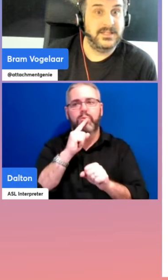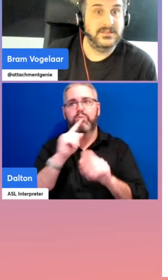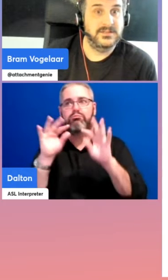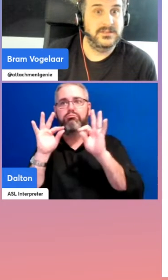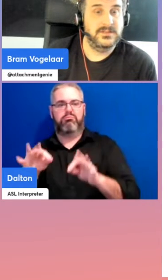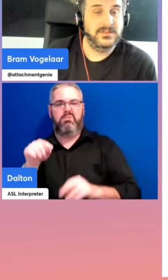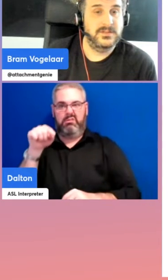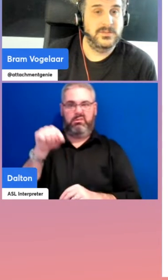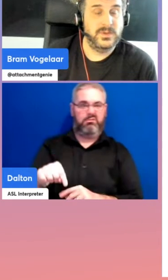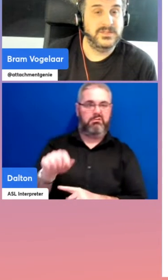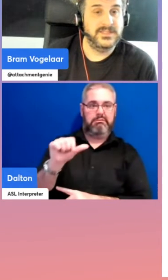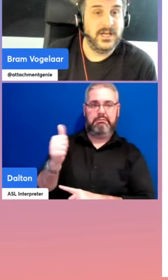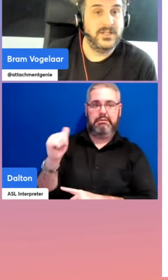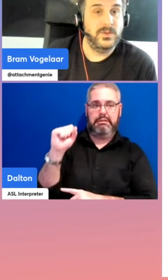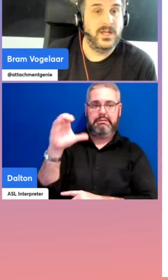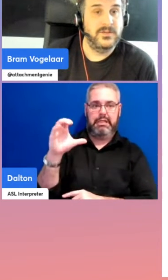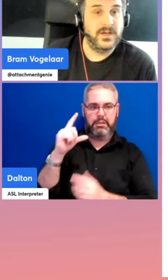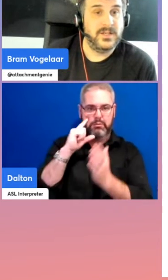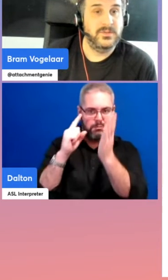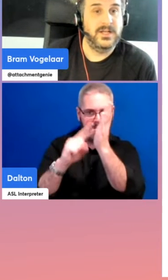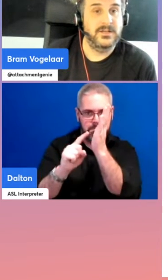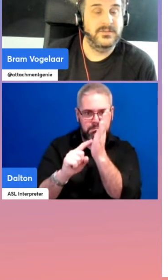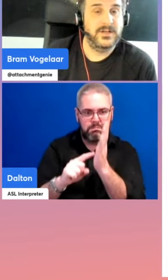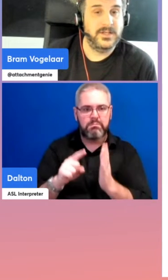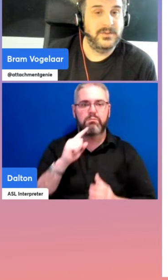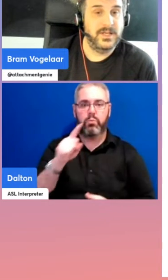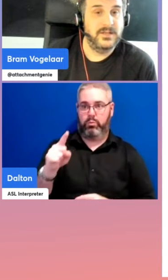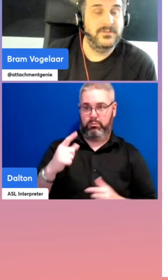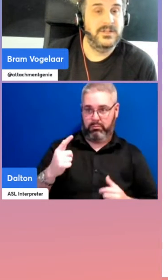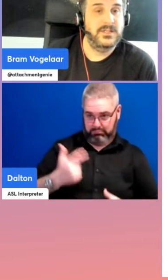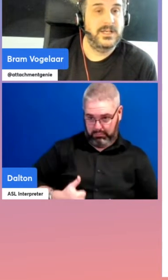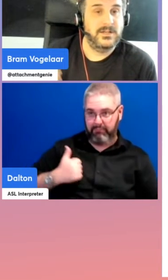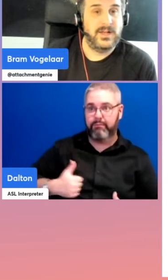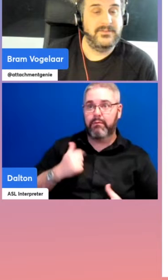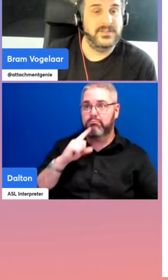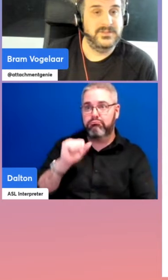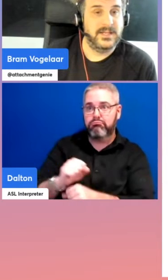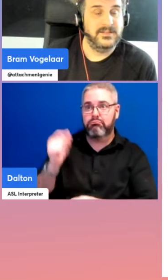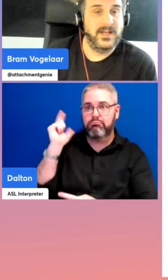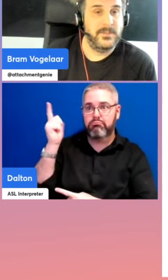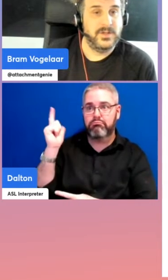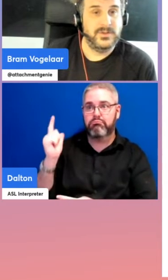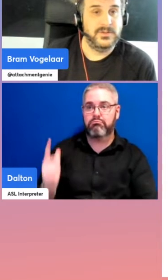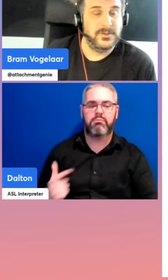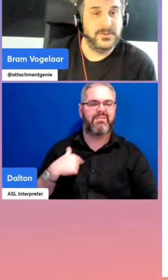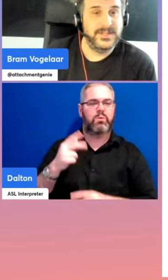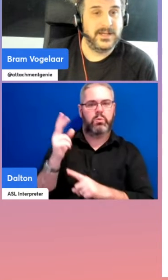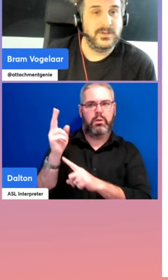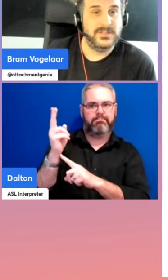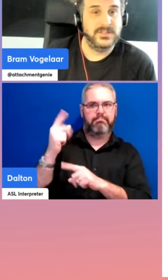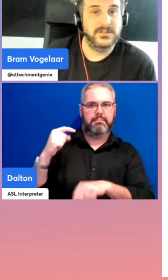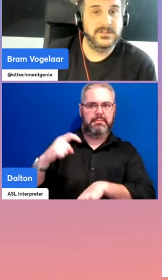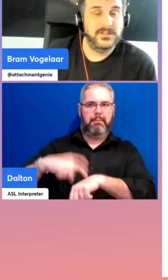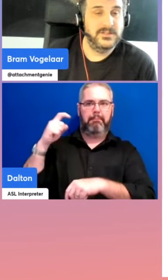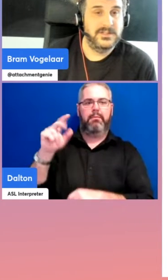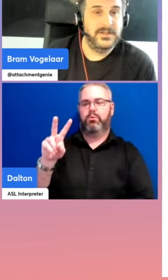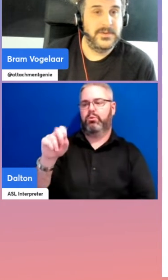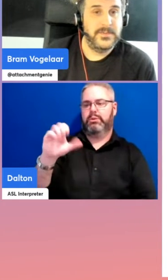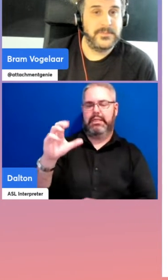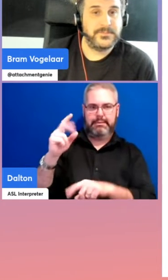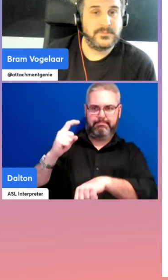10 seconds. We're going to see, are you alive? Are you alive? Are you alive? And we'll have a 2-second timeout on that question.